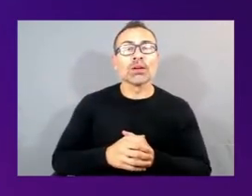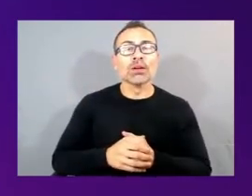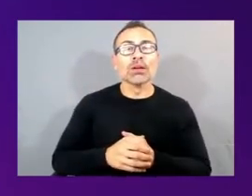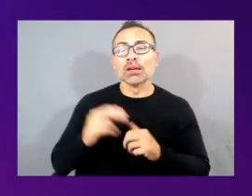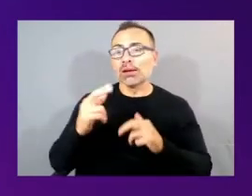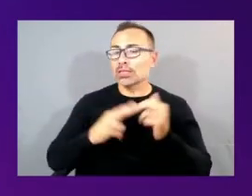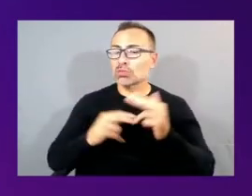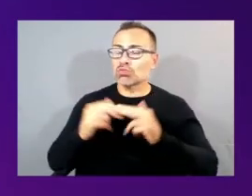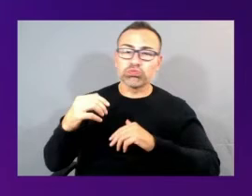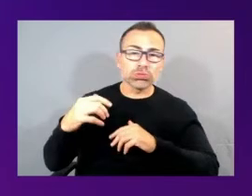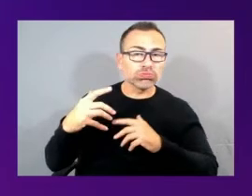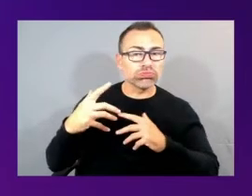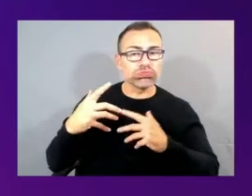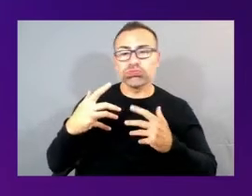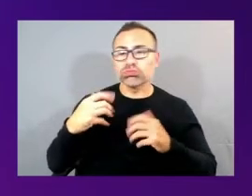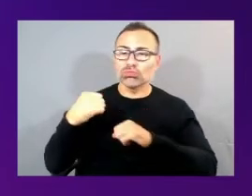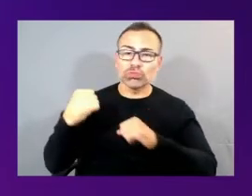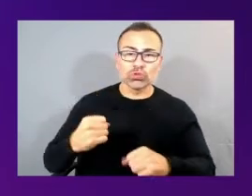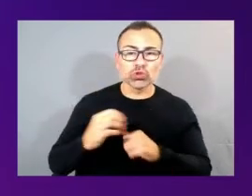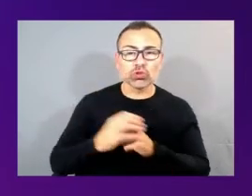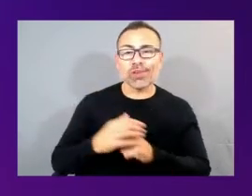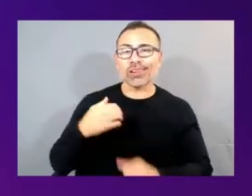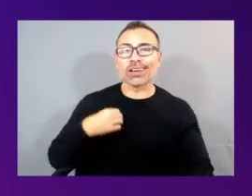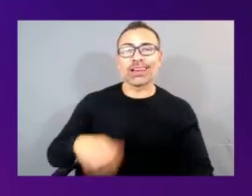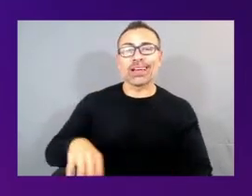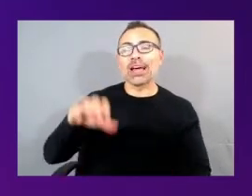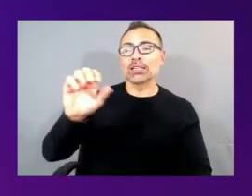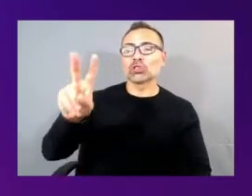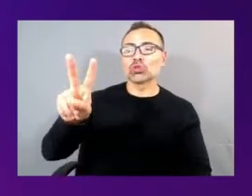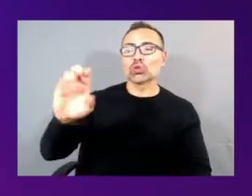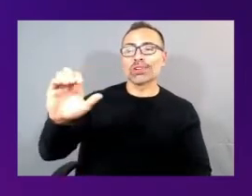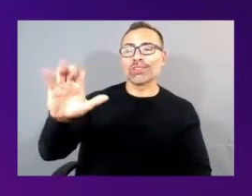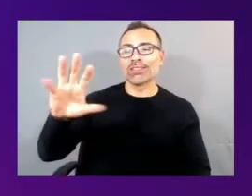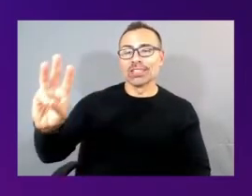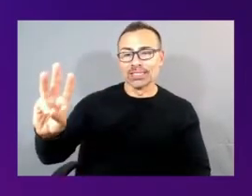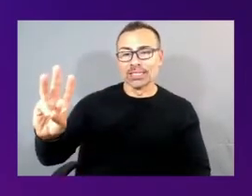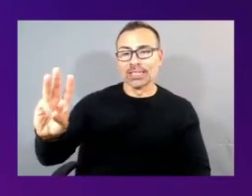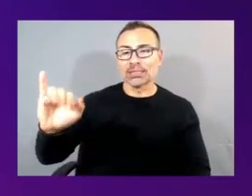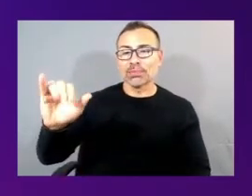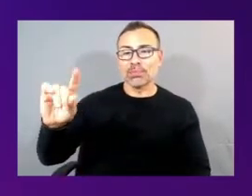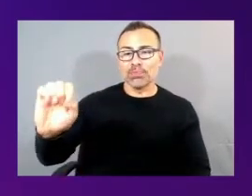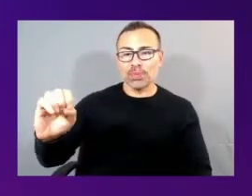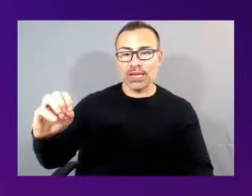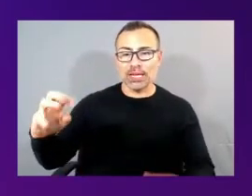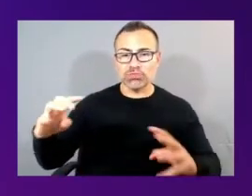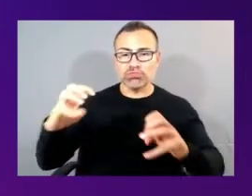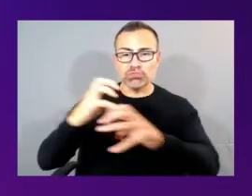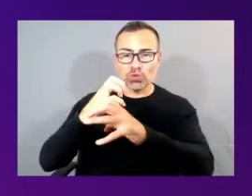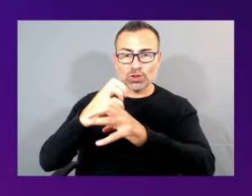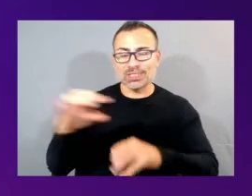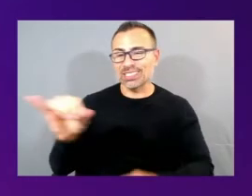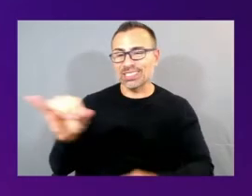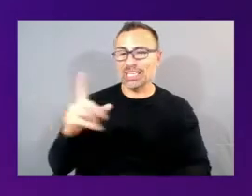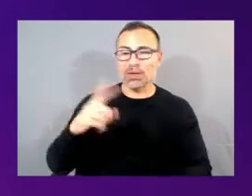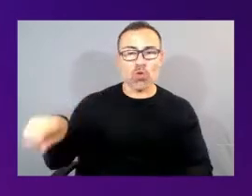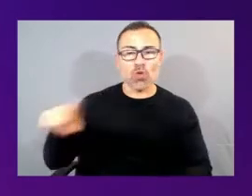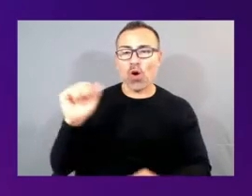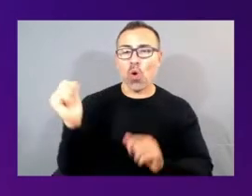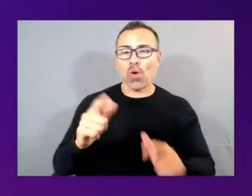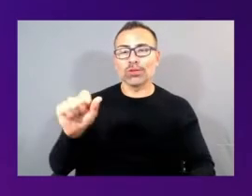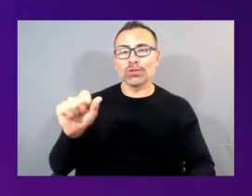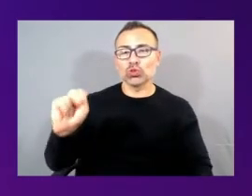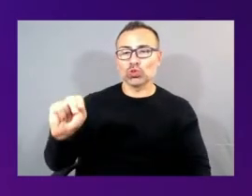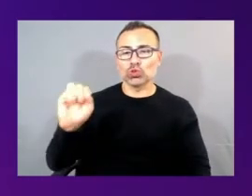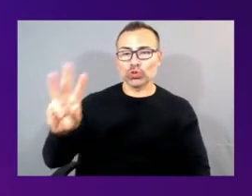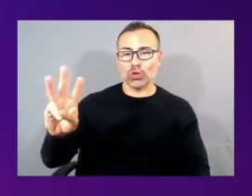up, 256-bit encryption, the same security is a tenet that flows all across Snow products.